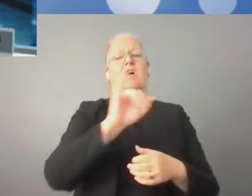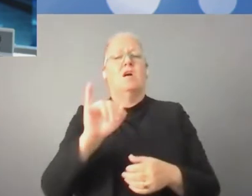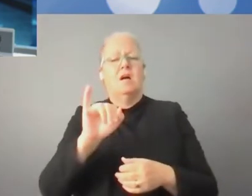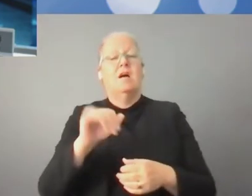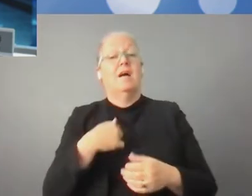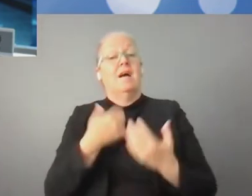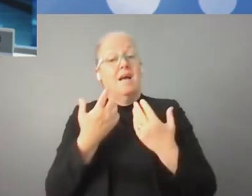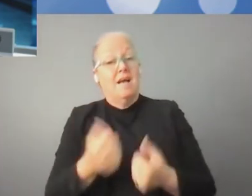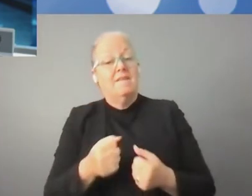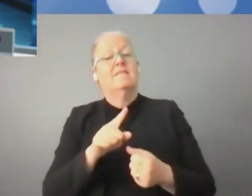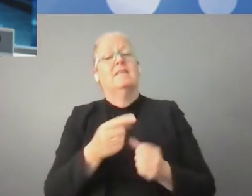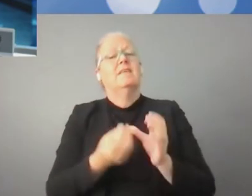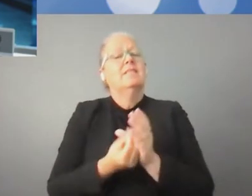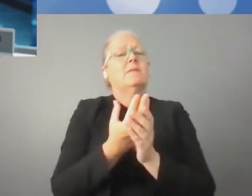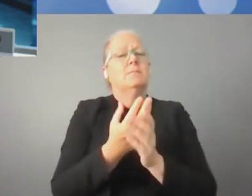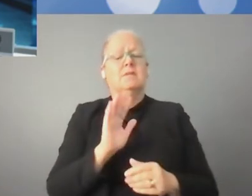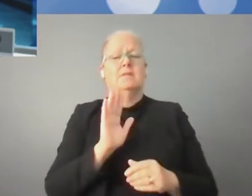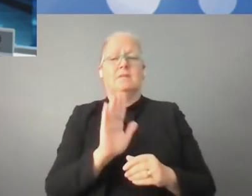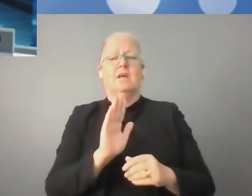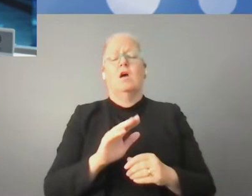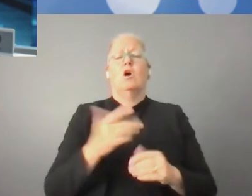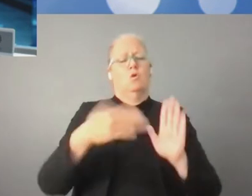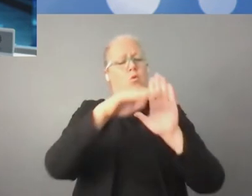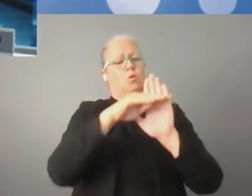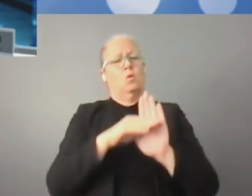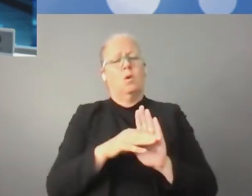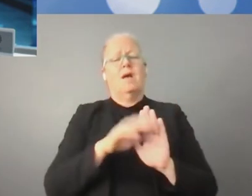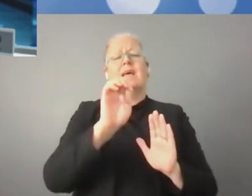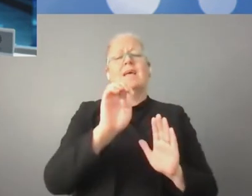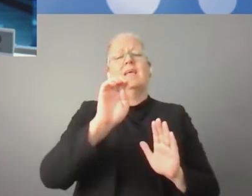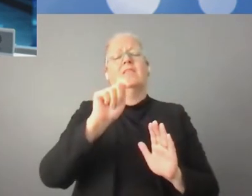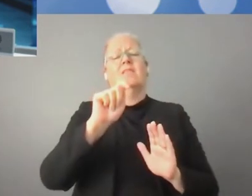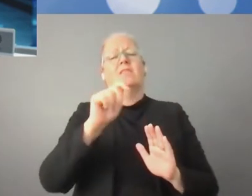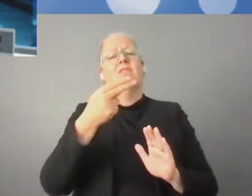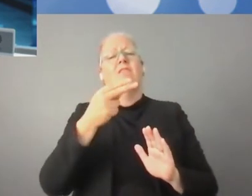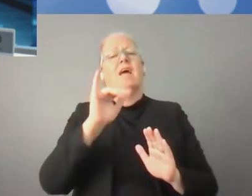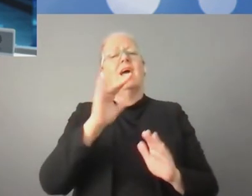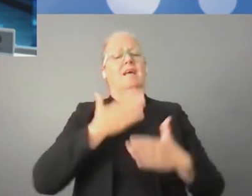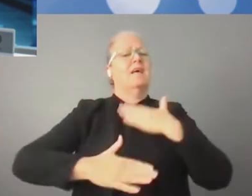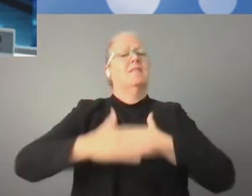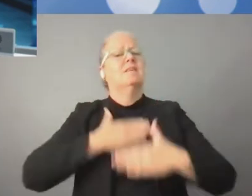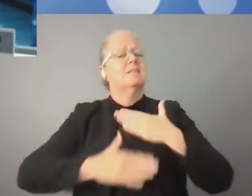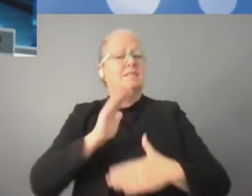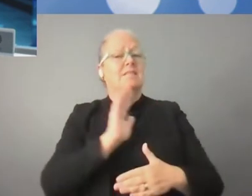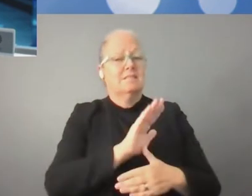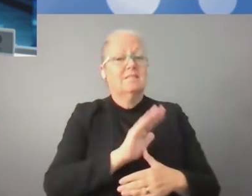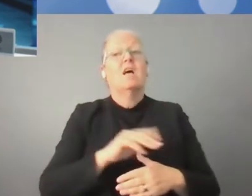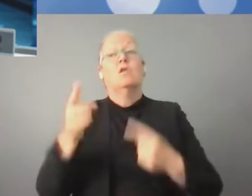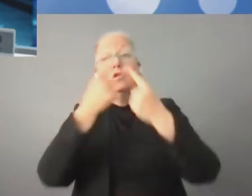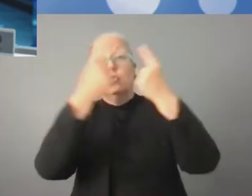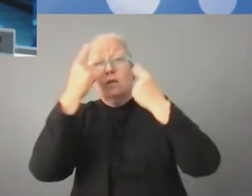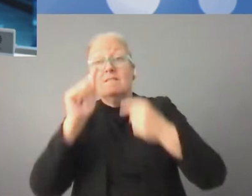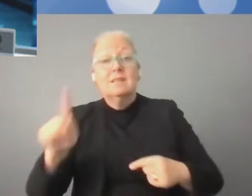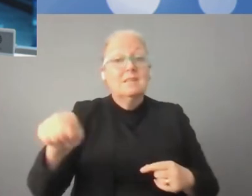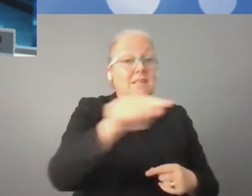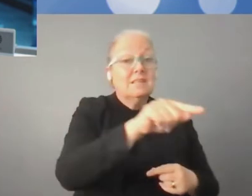adopted the code of ethics of ai signed by leading companies universities and foundations